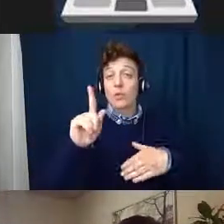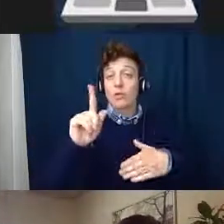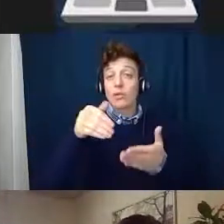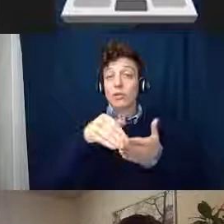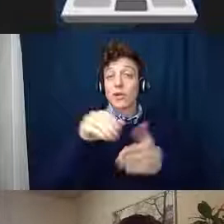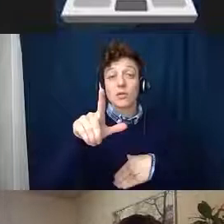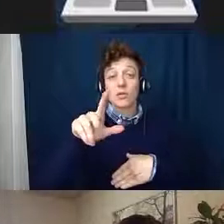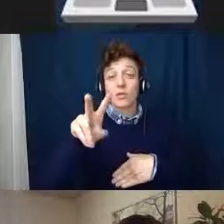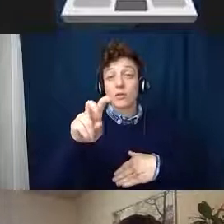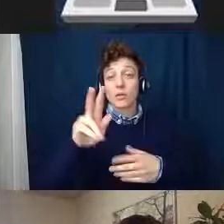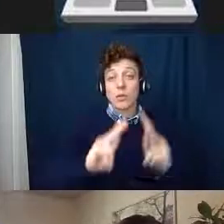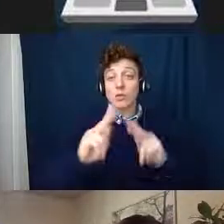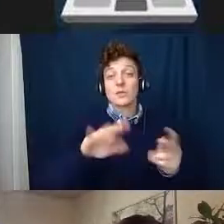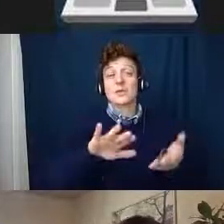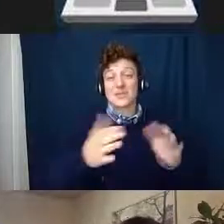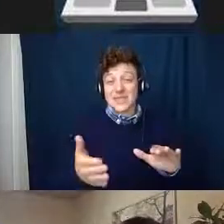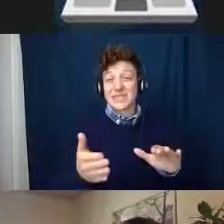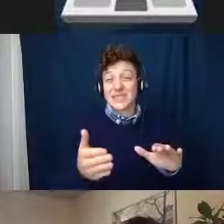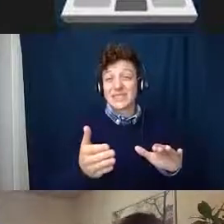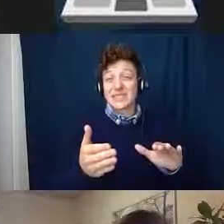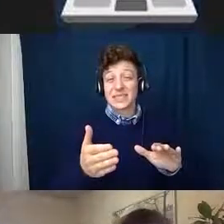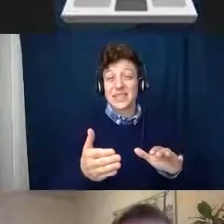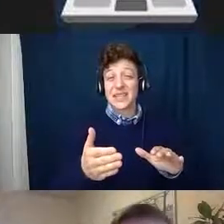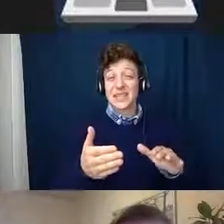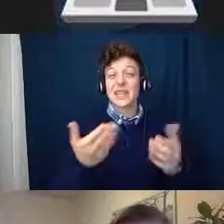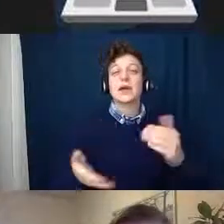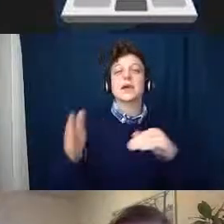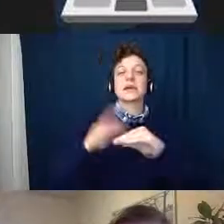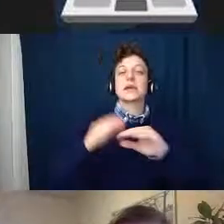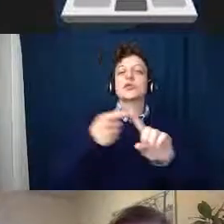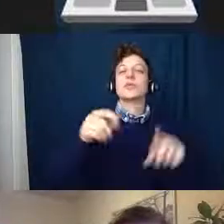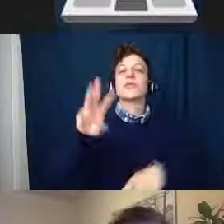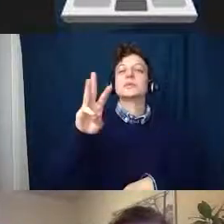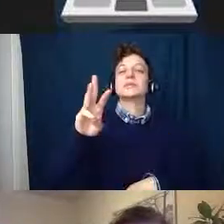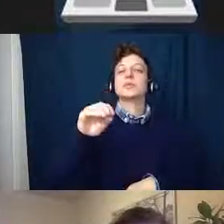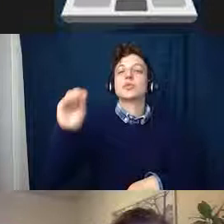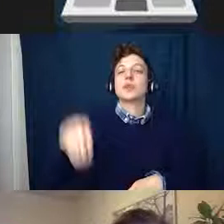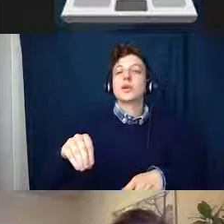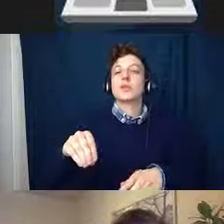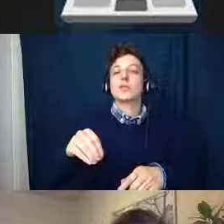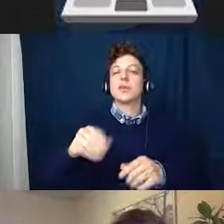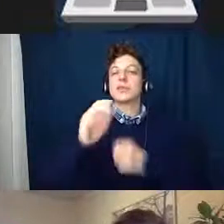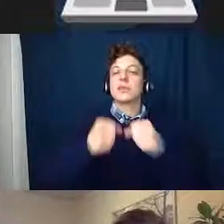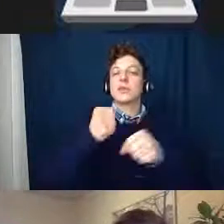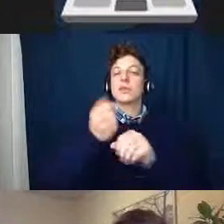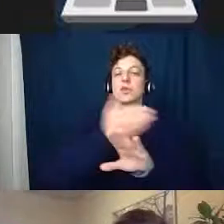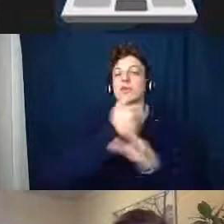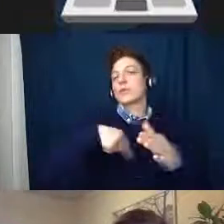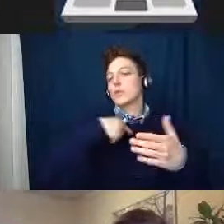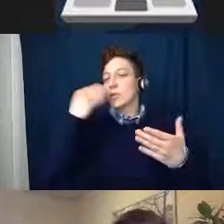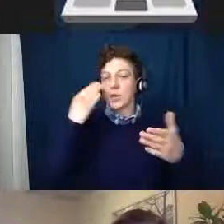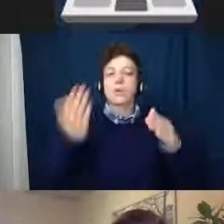an unintentional drug overdose. And this is an increase of about 6% from 2019. So we know this is going up